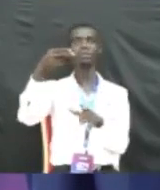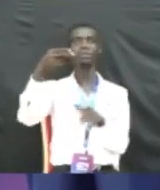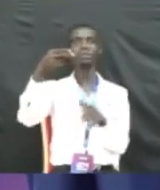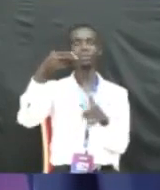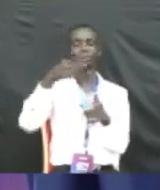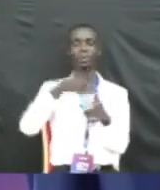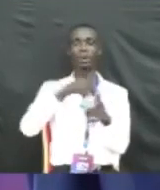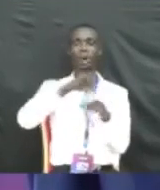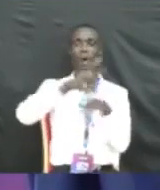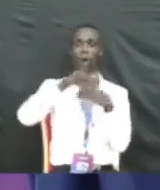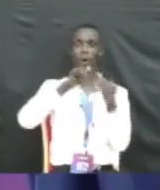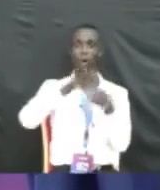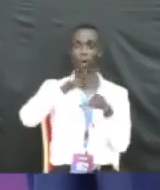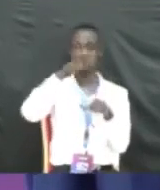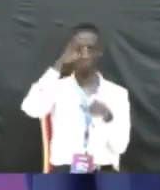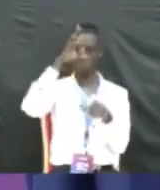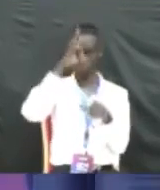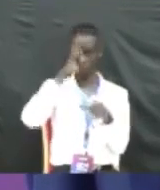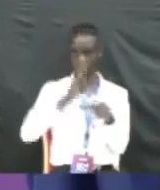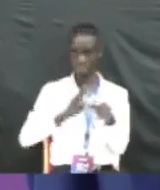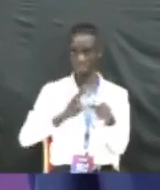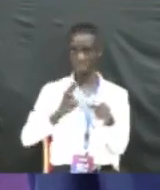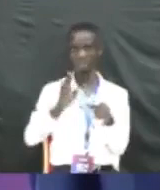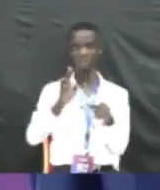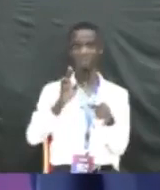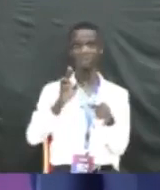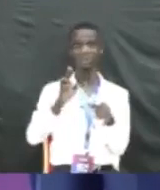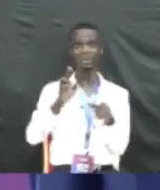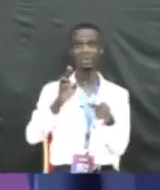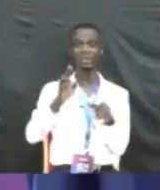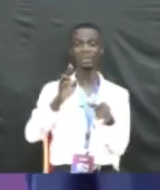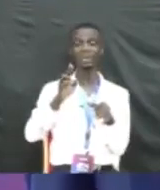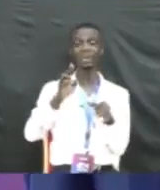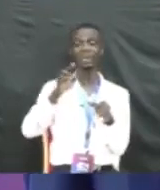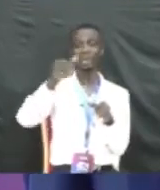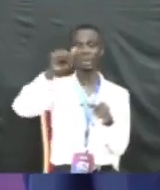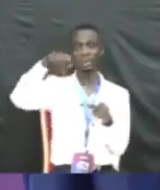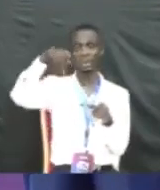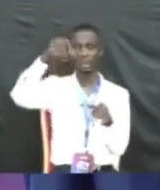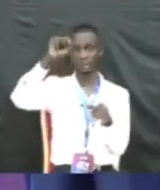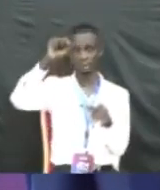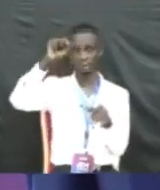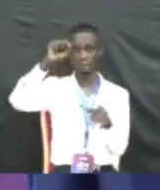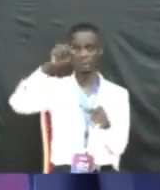and honor of Apostle Professor Opoku Nyina.